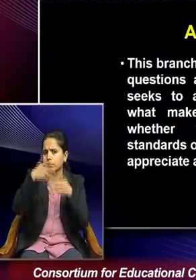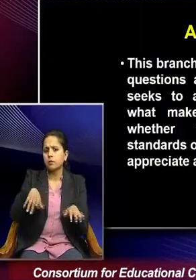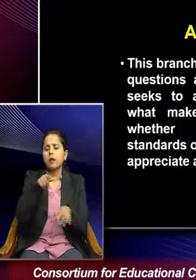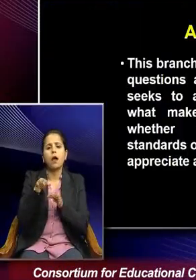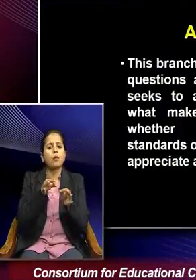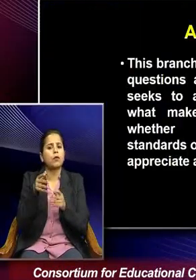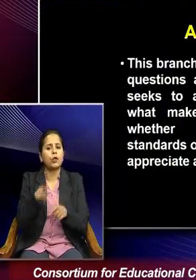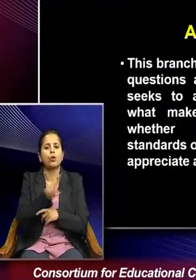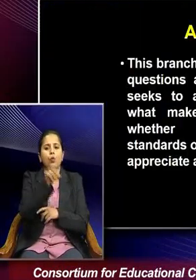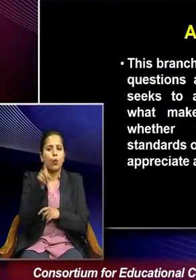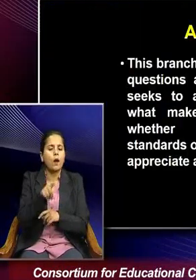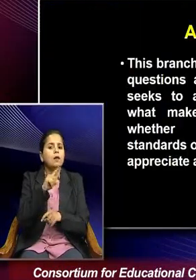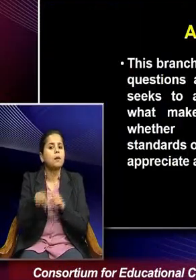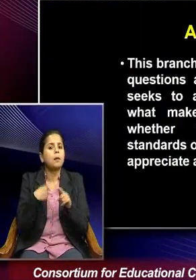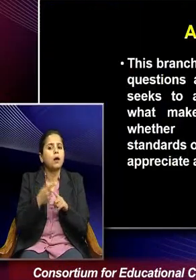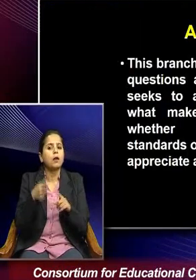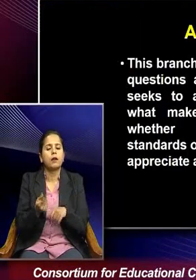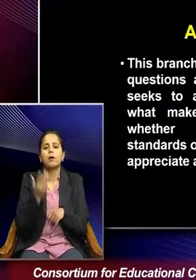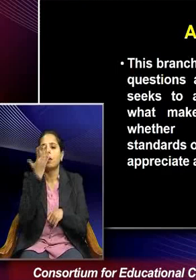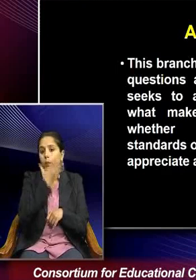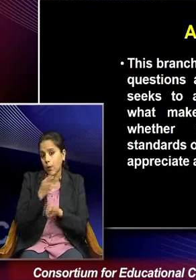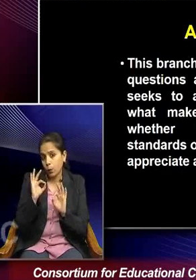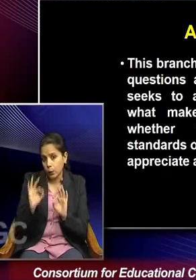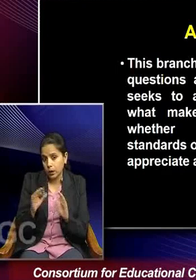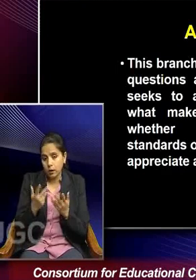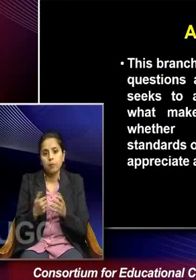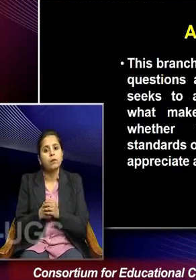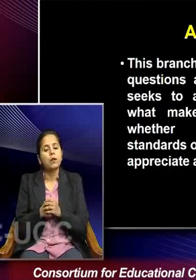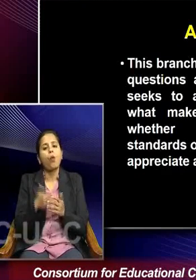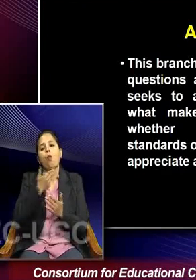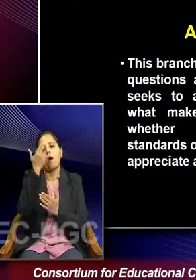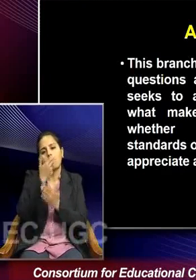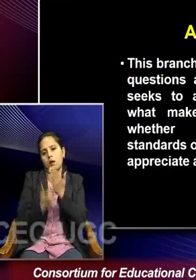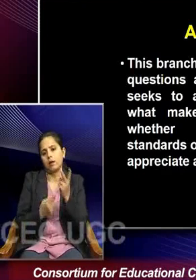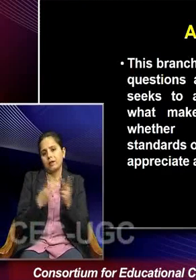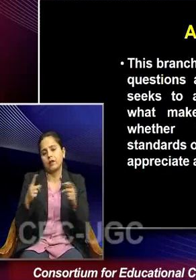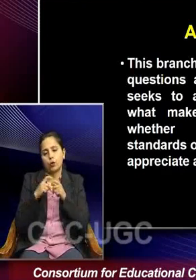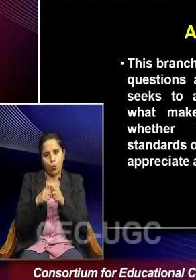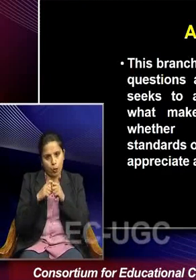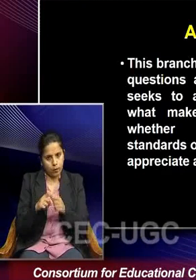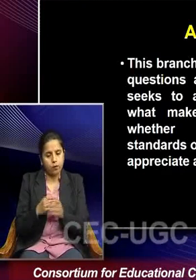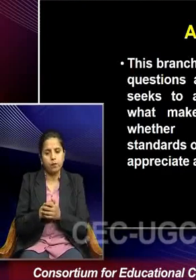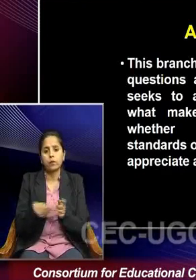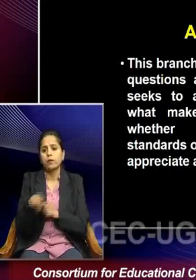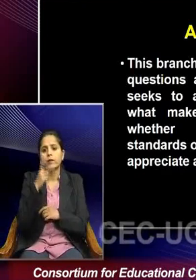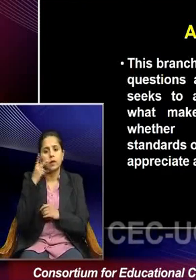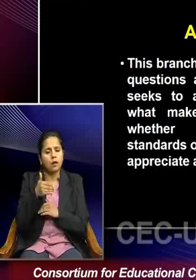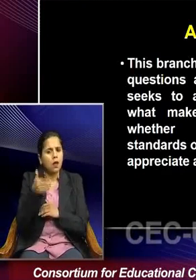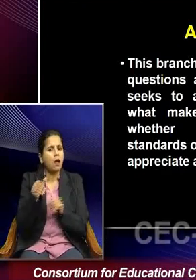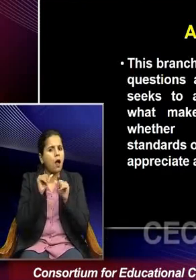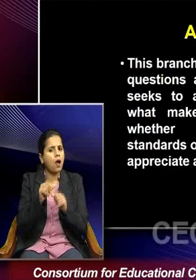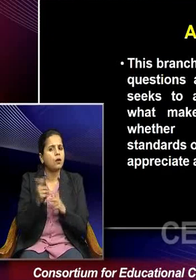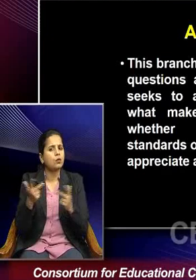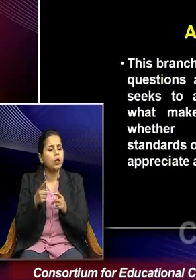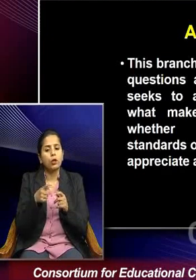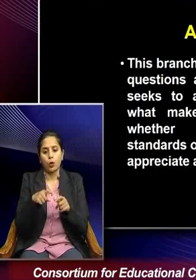with questions about beauty and art. It seeks to answer